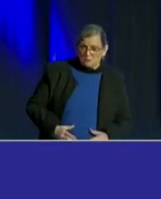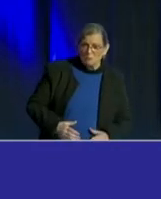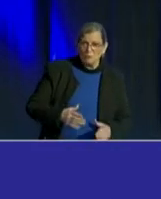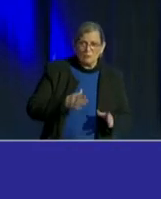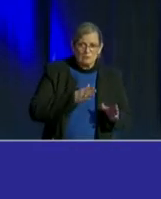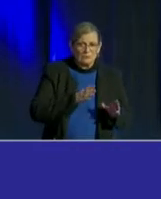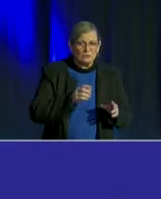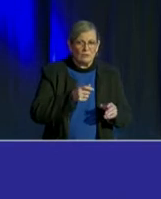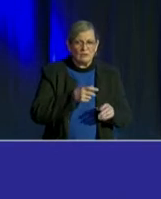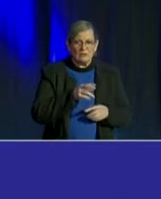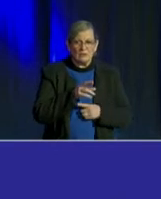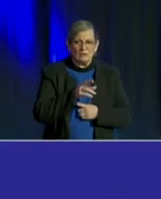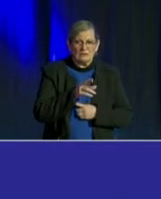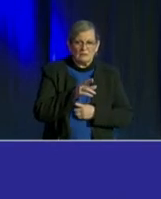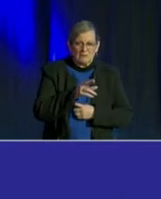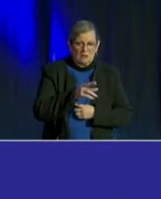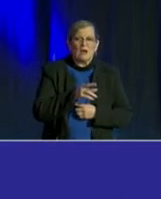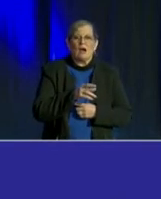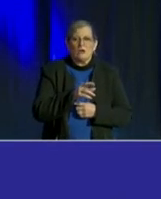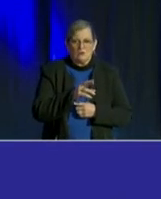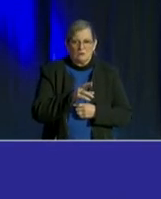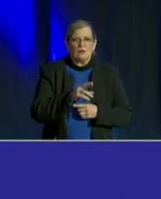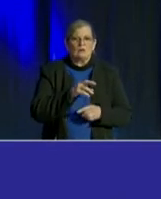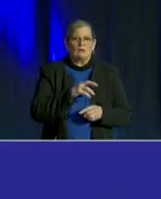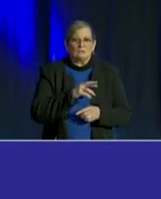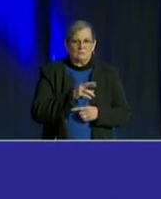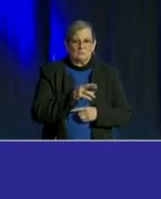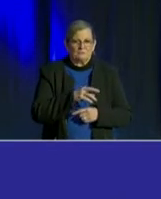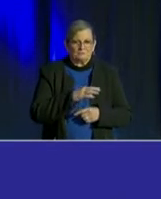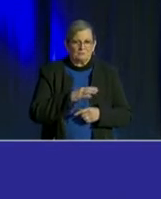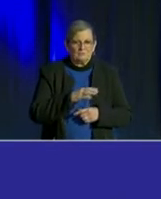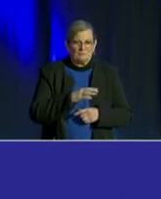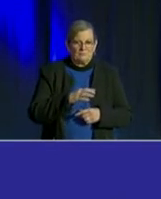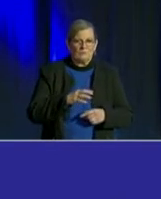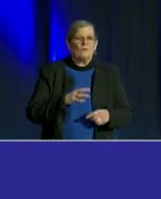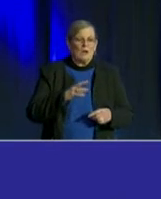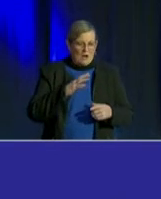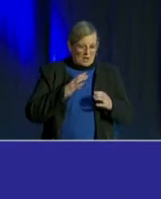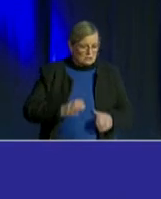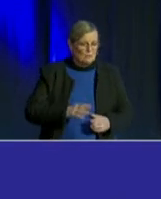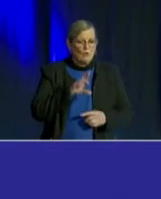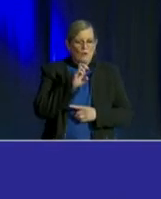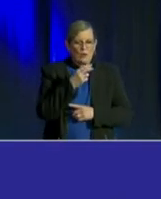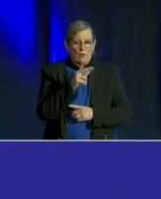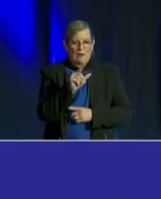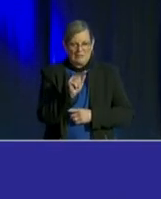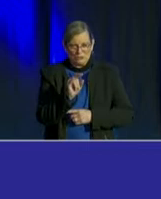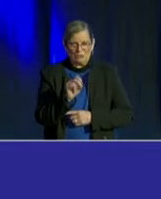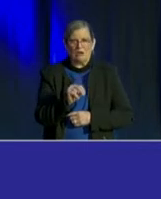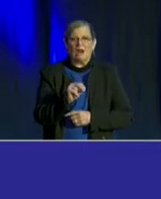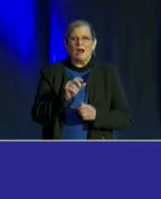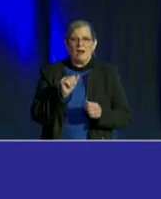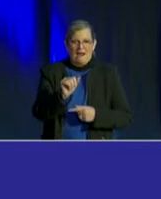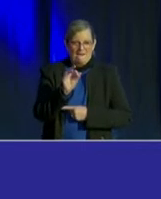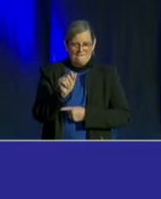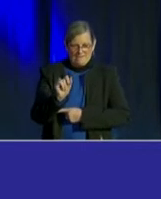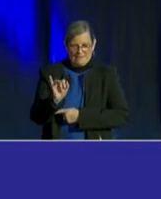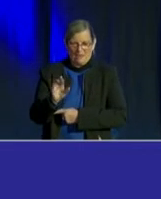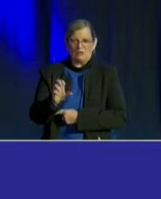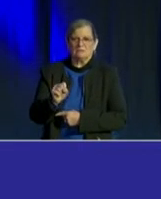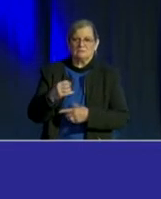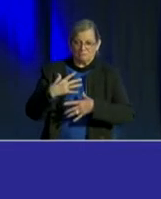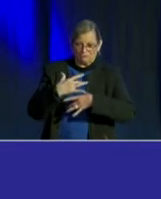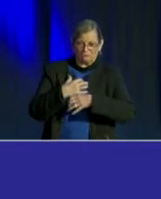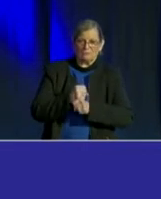do inspections to make sure that that house you buy is safe. And then once you're in that home, you're probably gonna